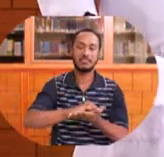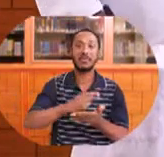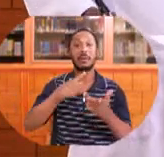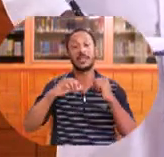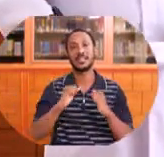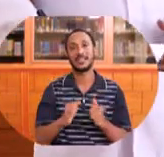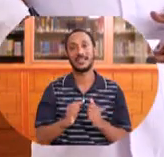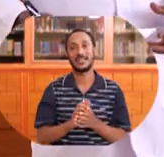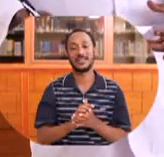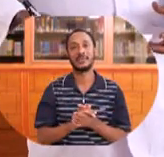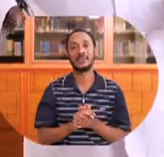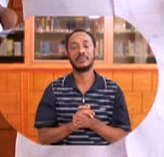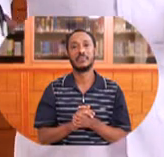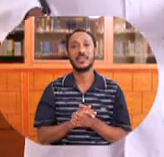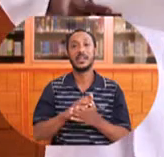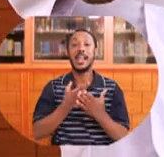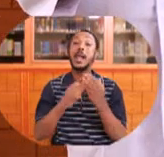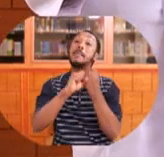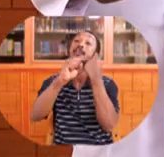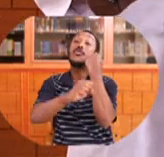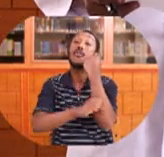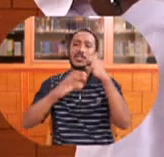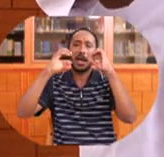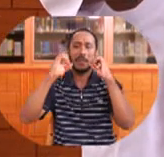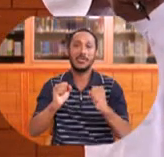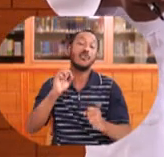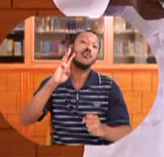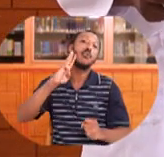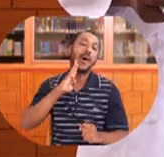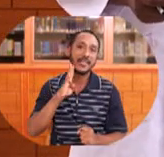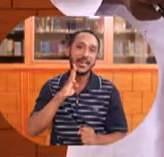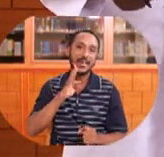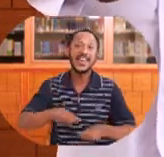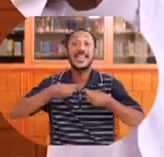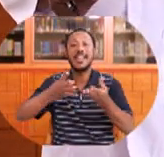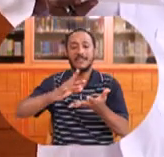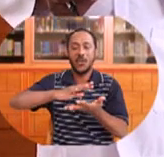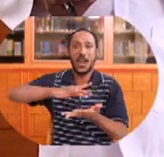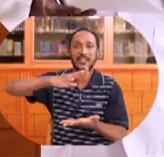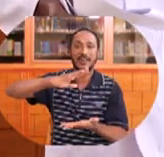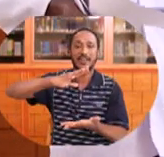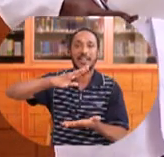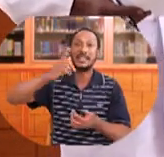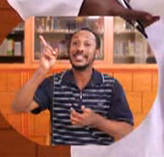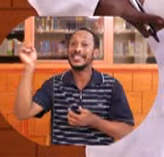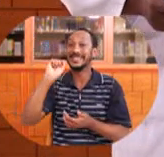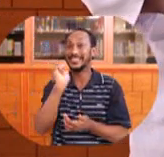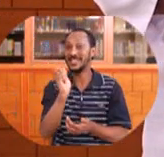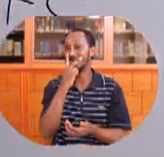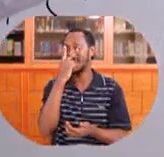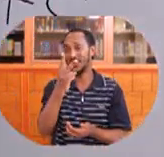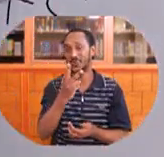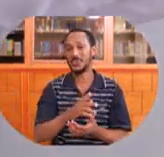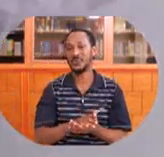Based on the ability of water to give laser with soap, you can